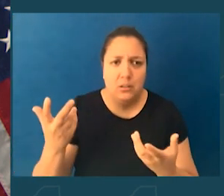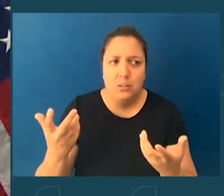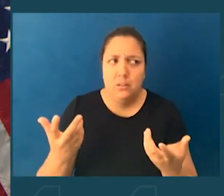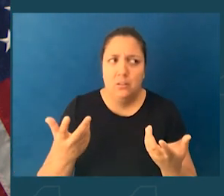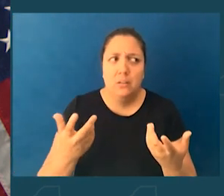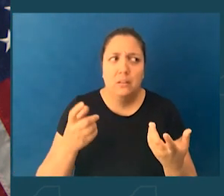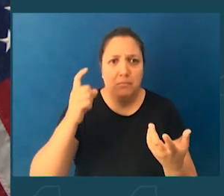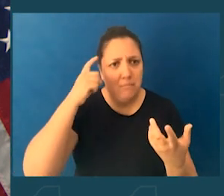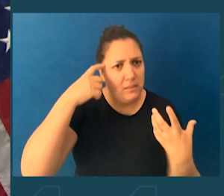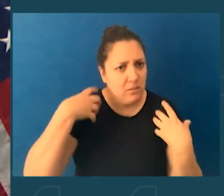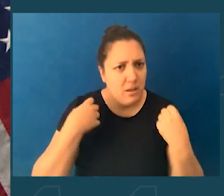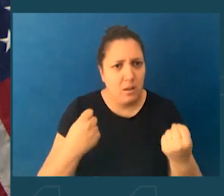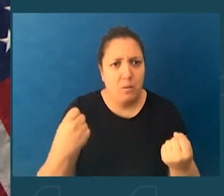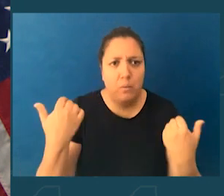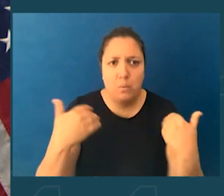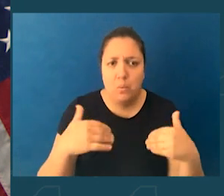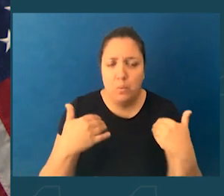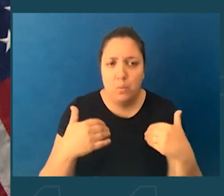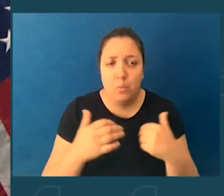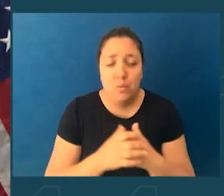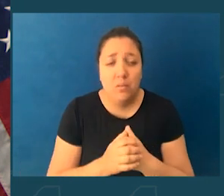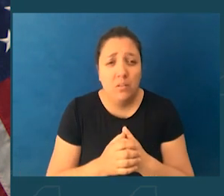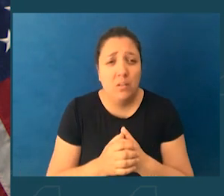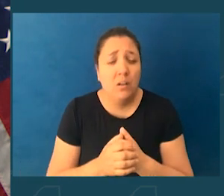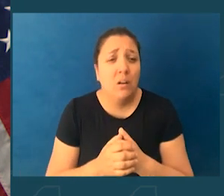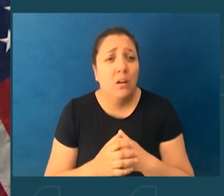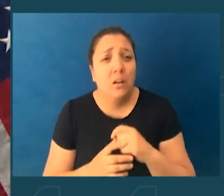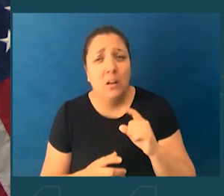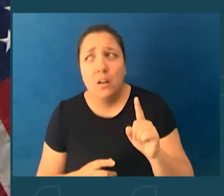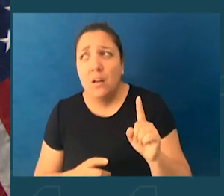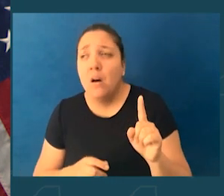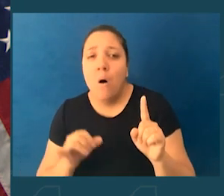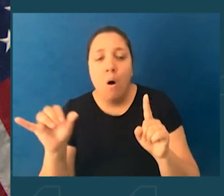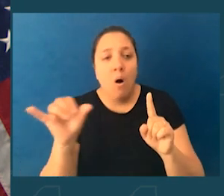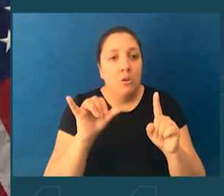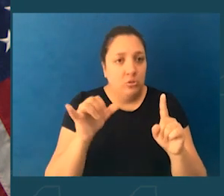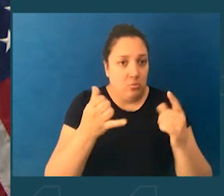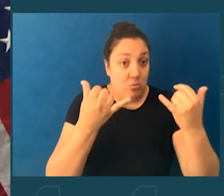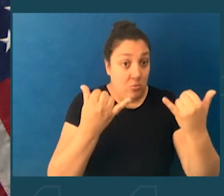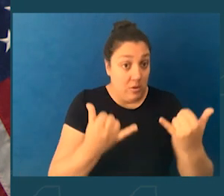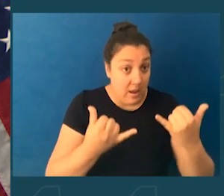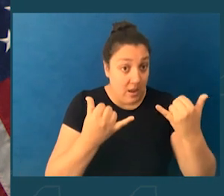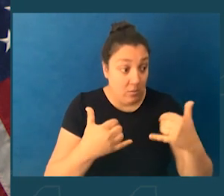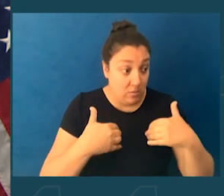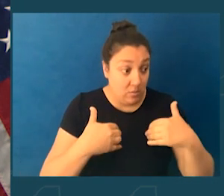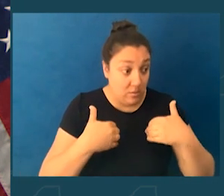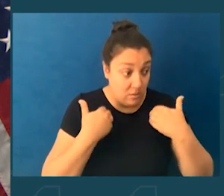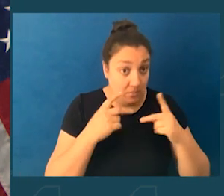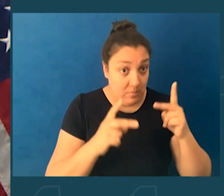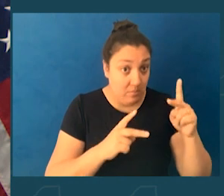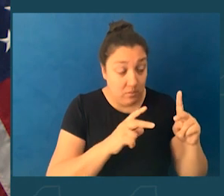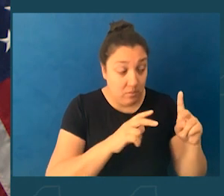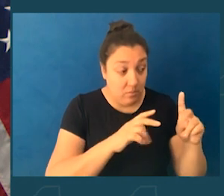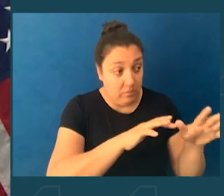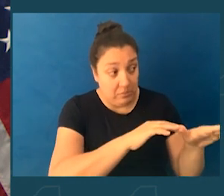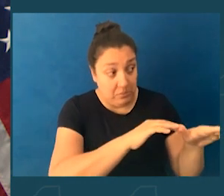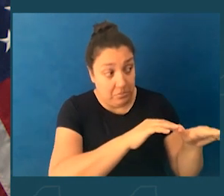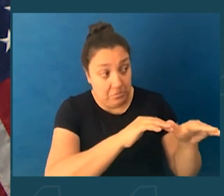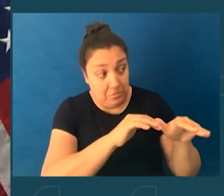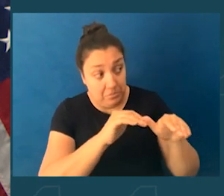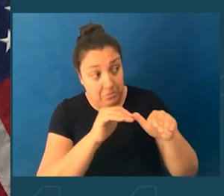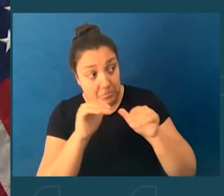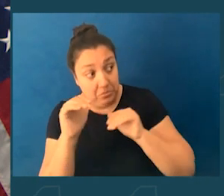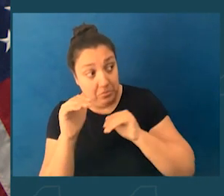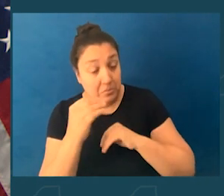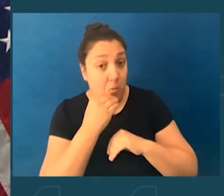the environment of a classroom and the security of leaving their home, and sometimes the home life is not a nurturing environment at